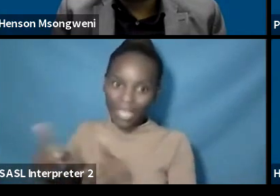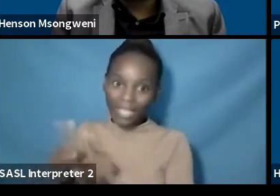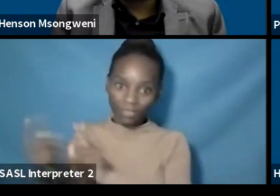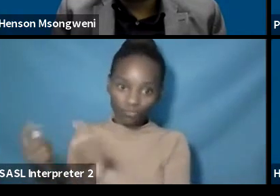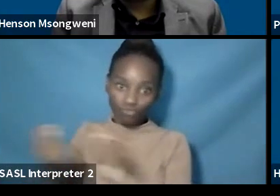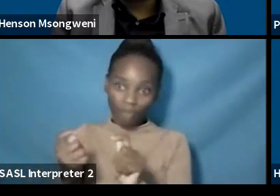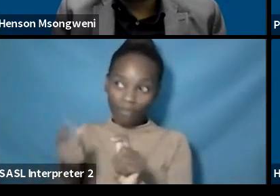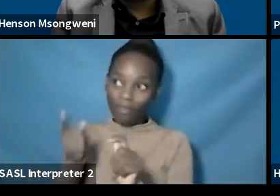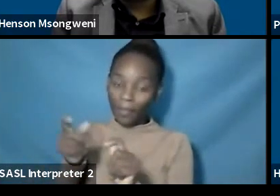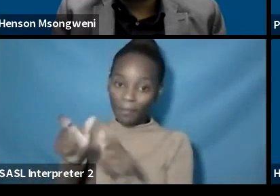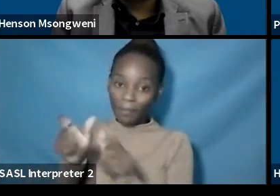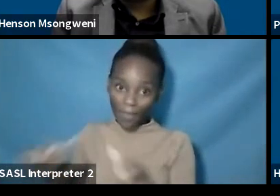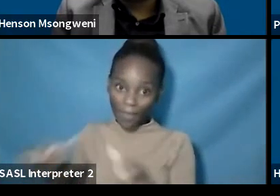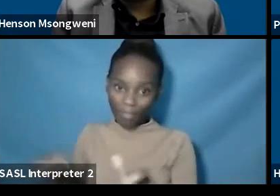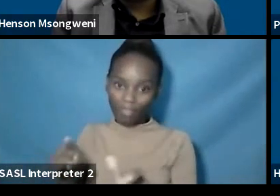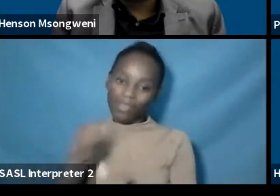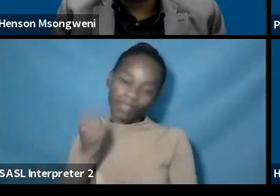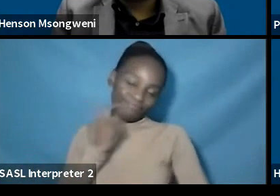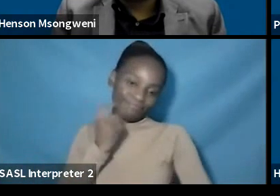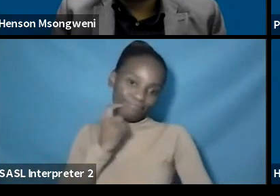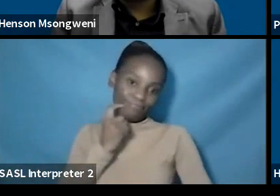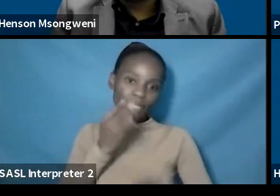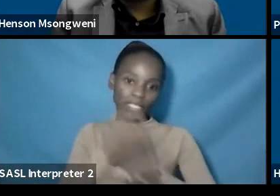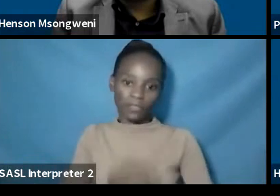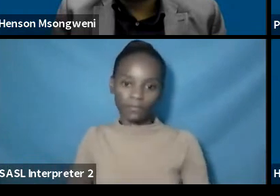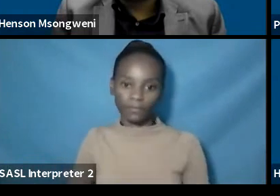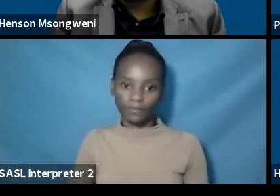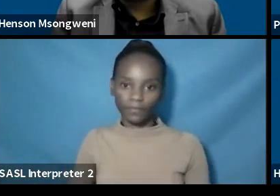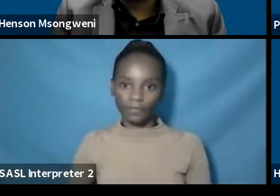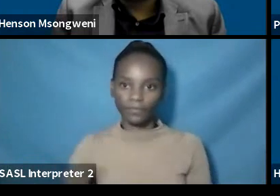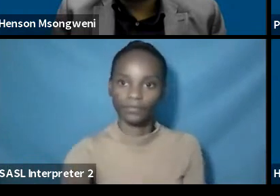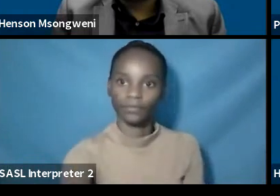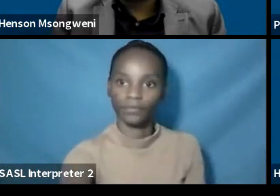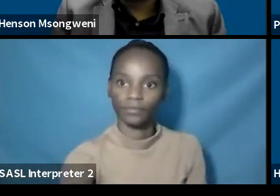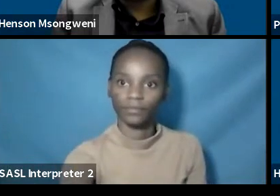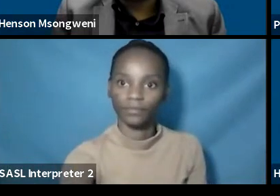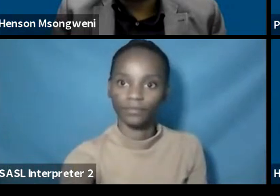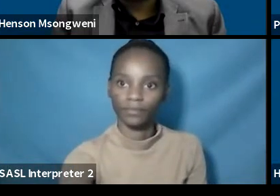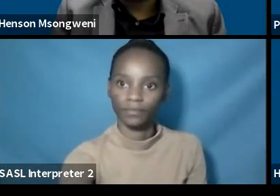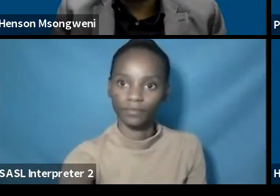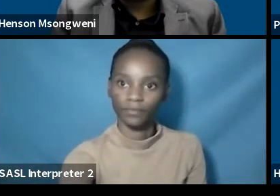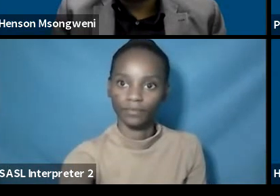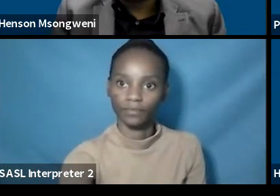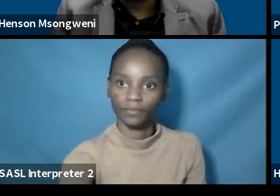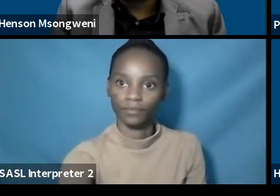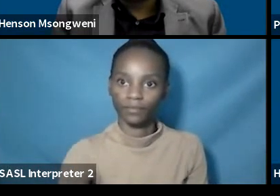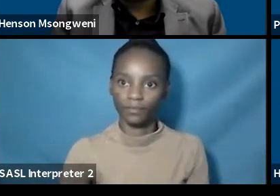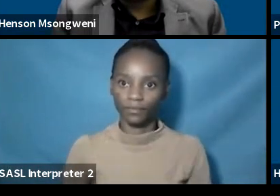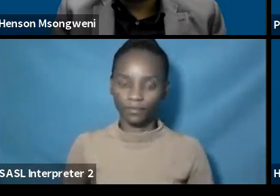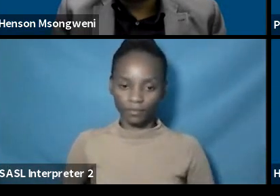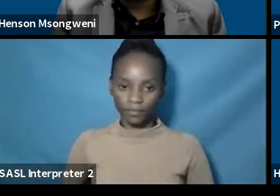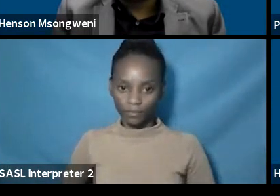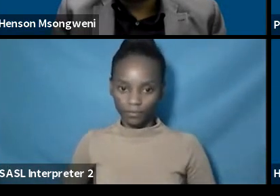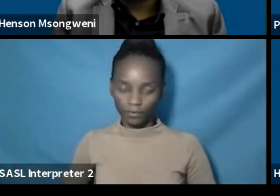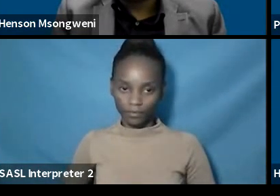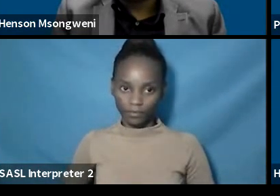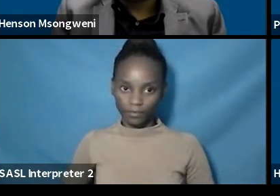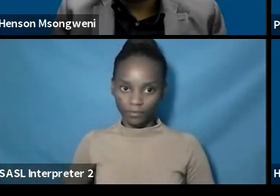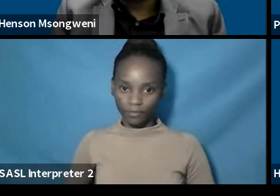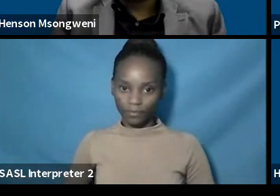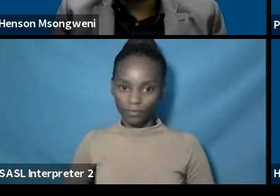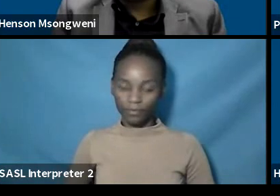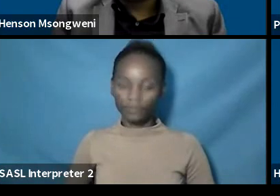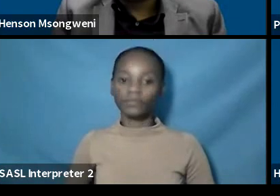comment coming from Logan. Logan is saying, dear SARS hosts and panelists, thank you for taking the time to arrange